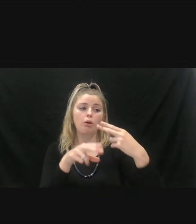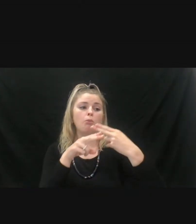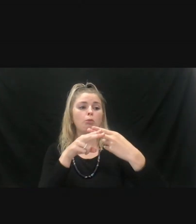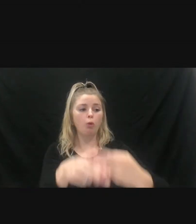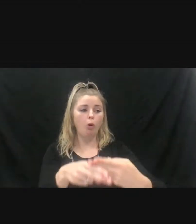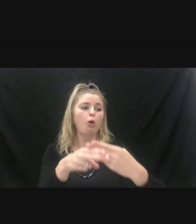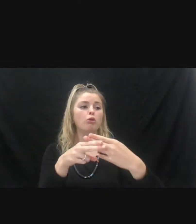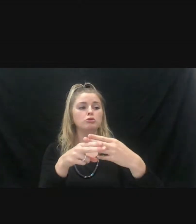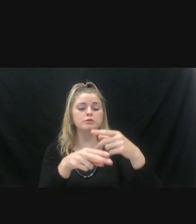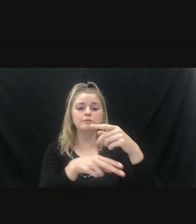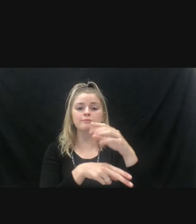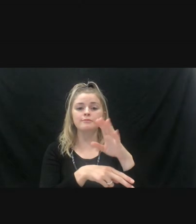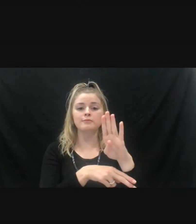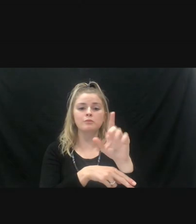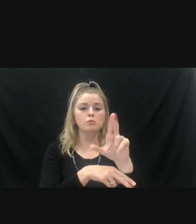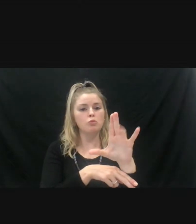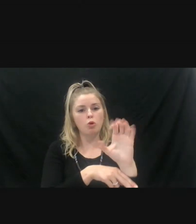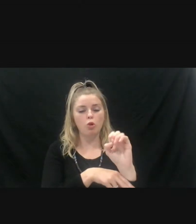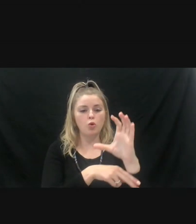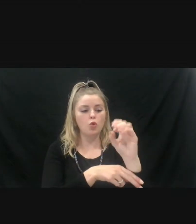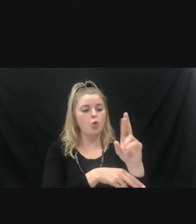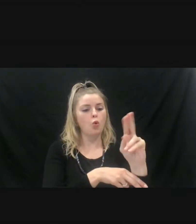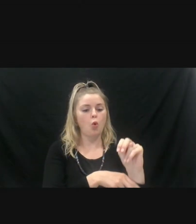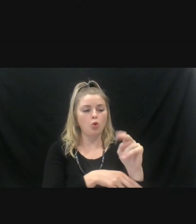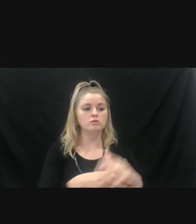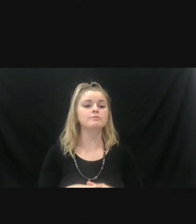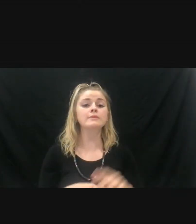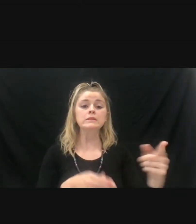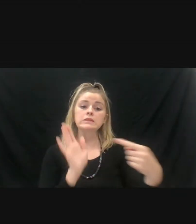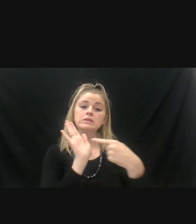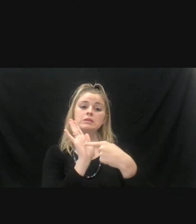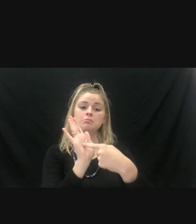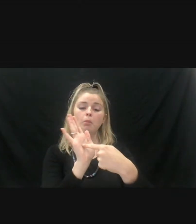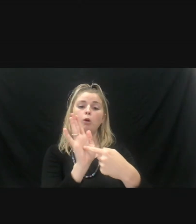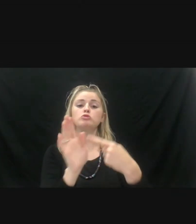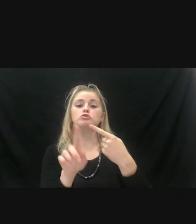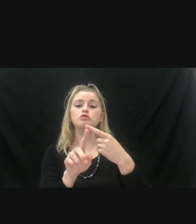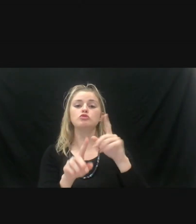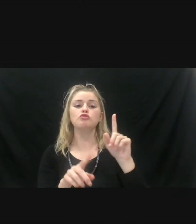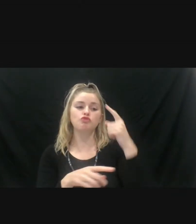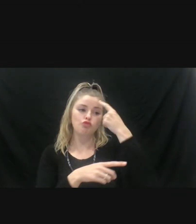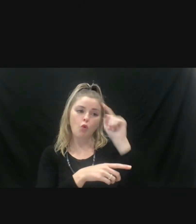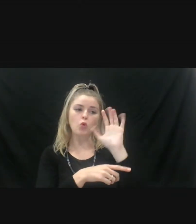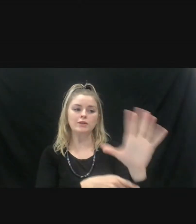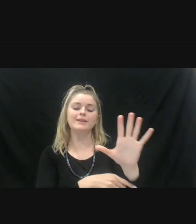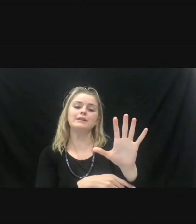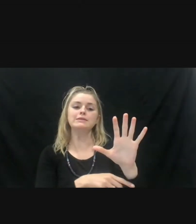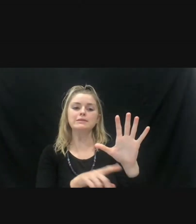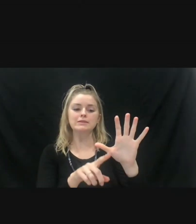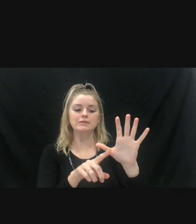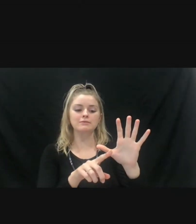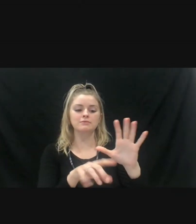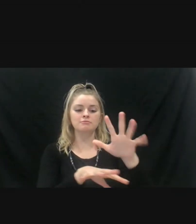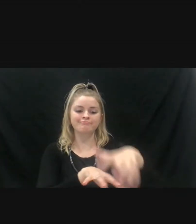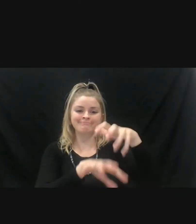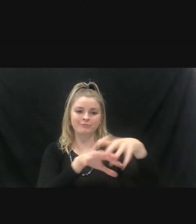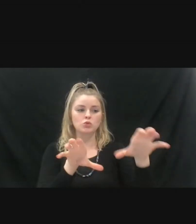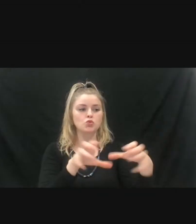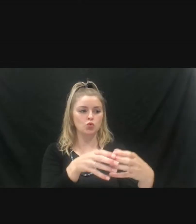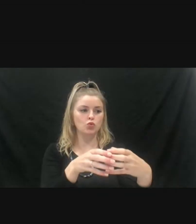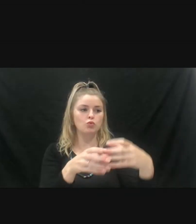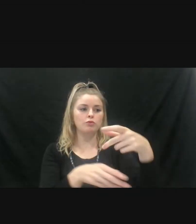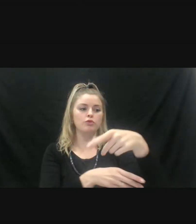elected cultural ambassador of the Pocomoke Indian Nation. He's very proud of his mixed, true American